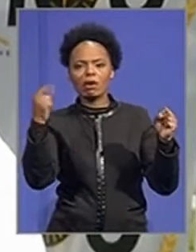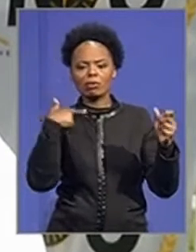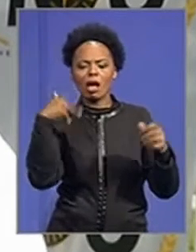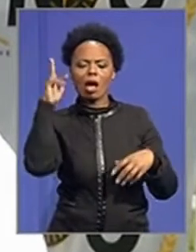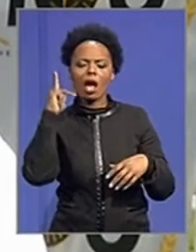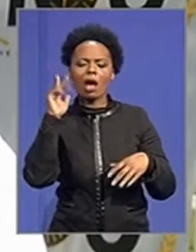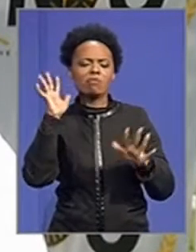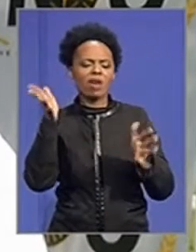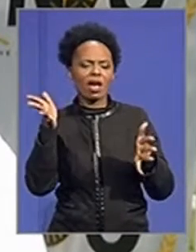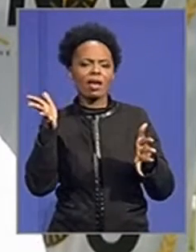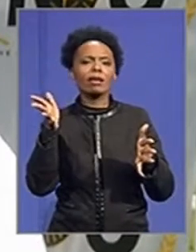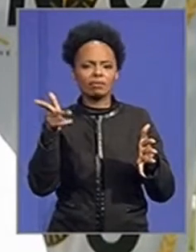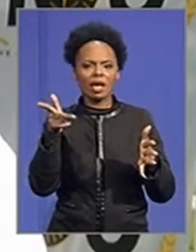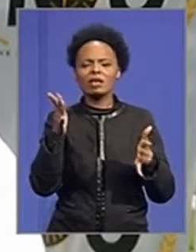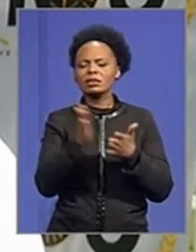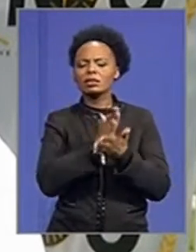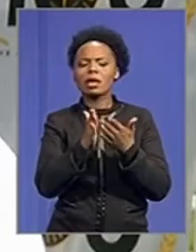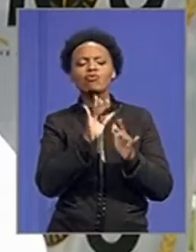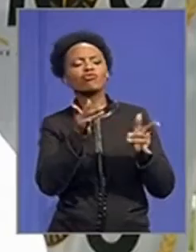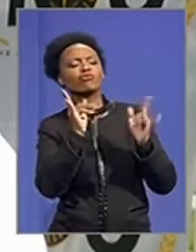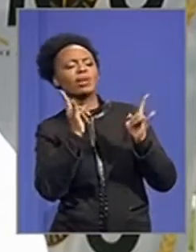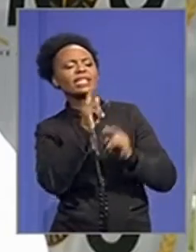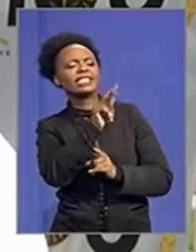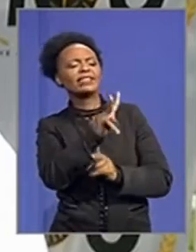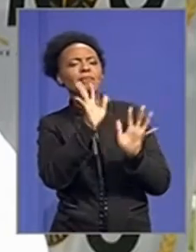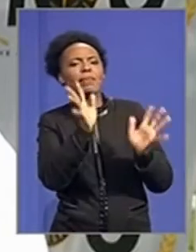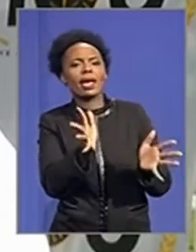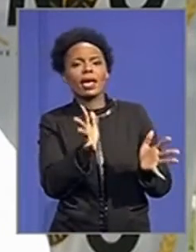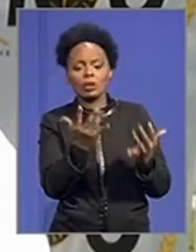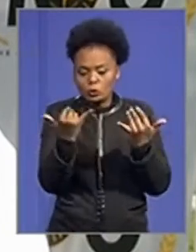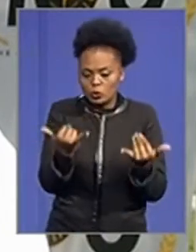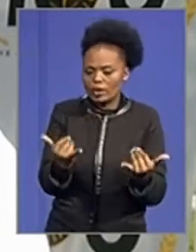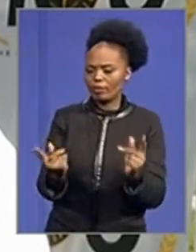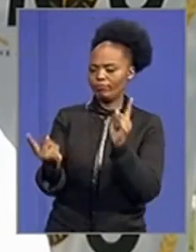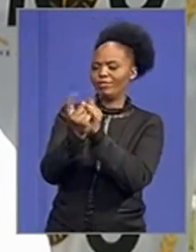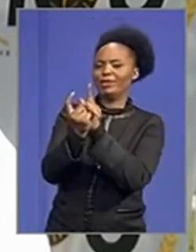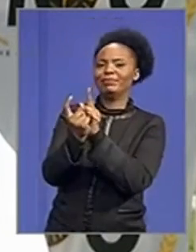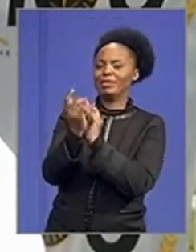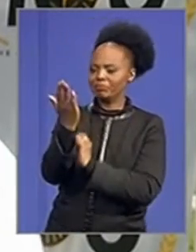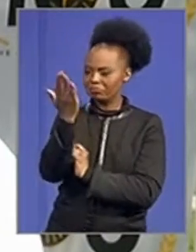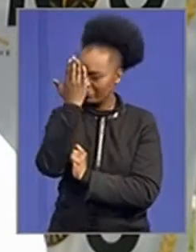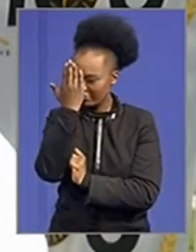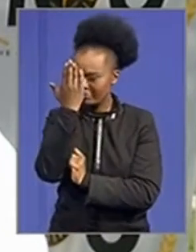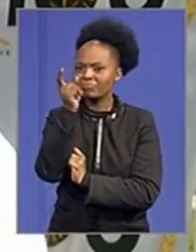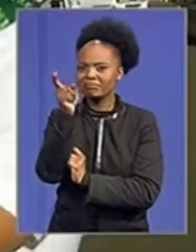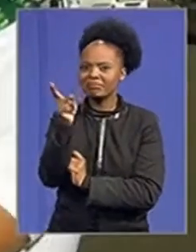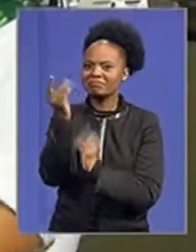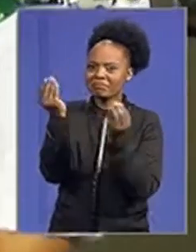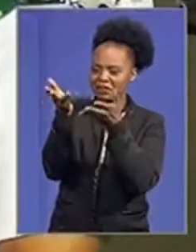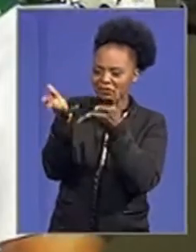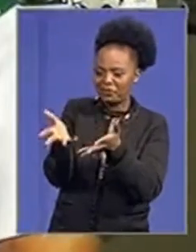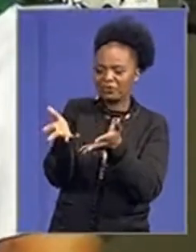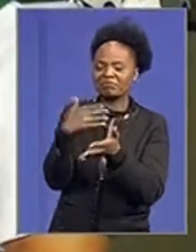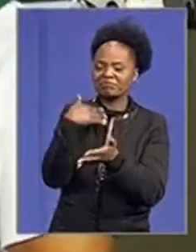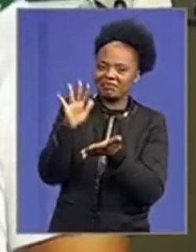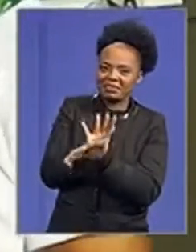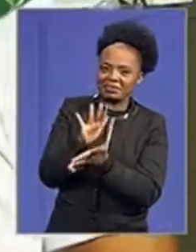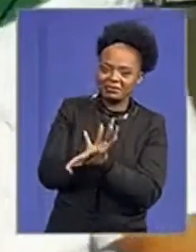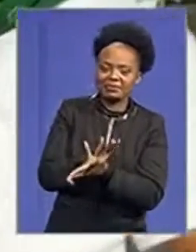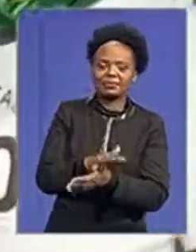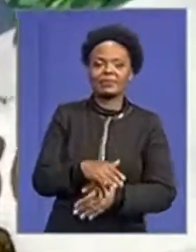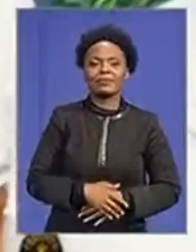ba bona ka go ba lebelela mo televisioneng mme ke tsatsing lena ke itumetse gore be ke ba bone ka namana. Mokgatlo wa